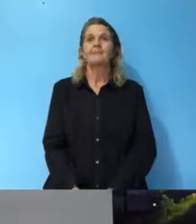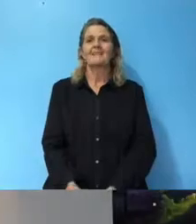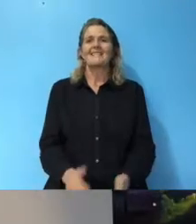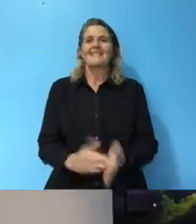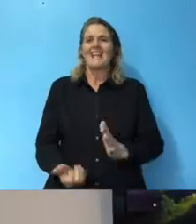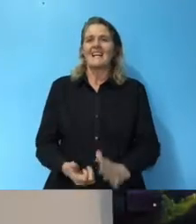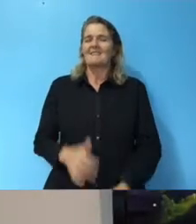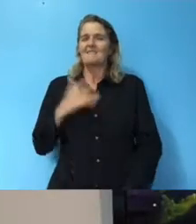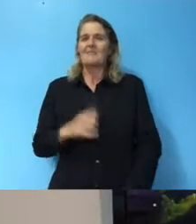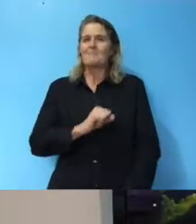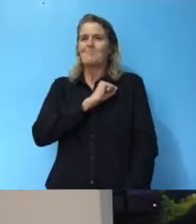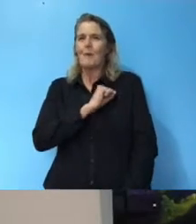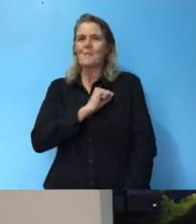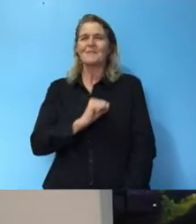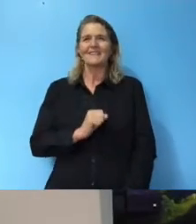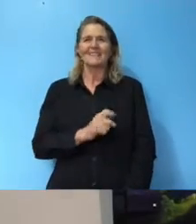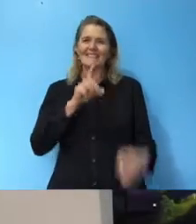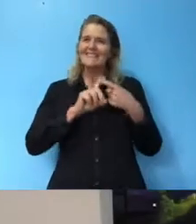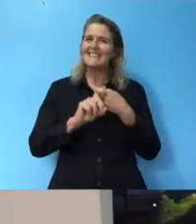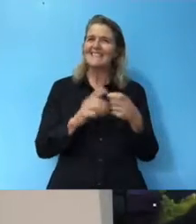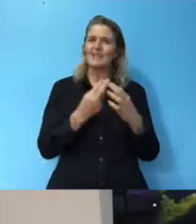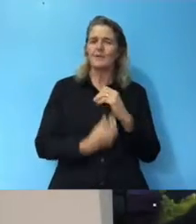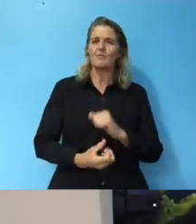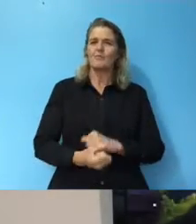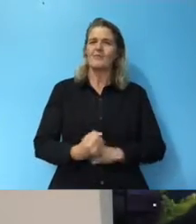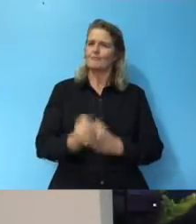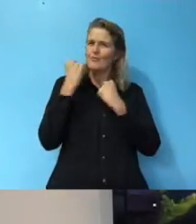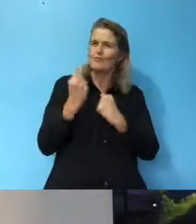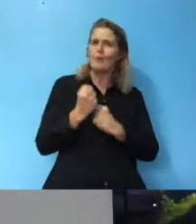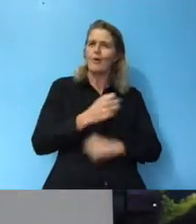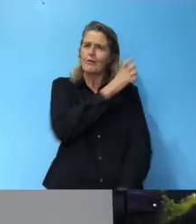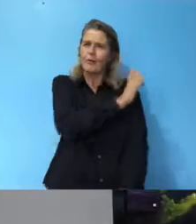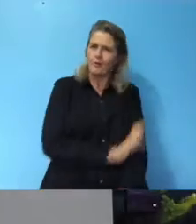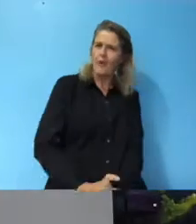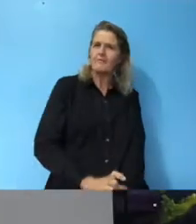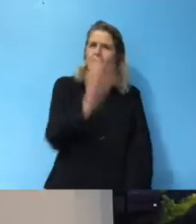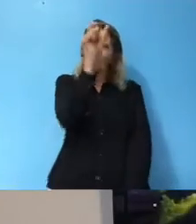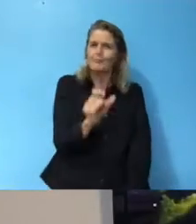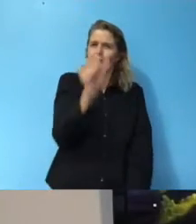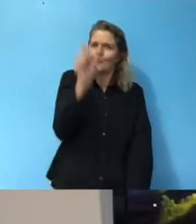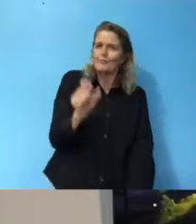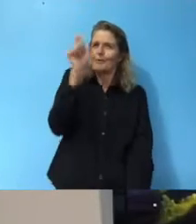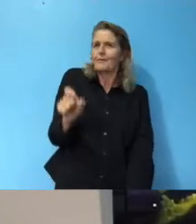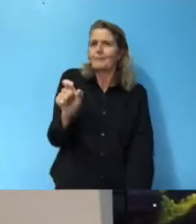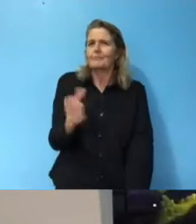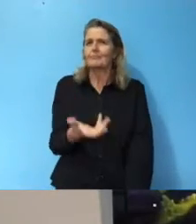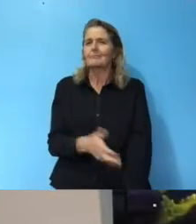I want to be a bit bold with this still, continuing on with those strong, confident brush strokes.